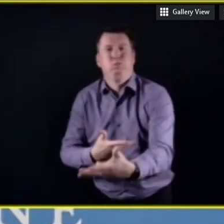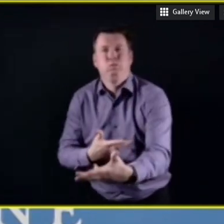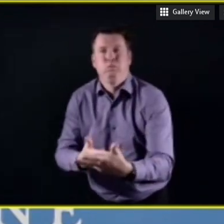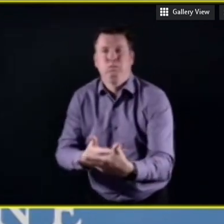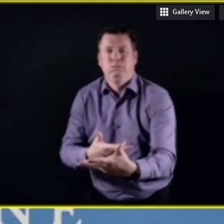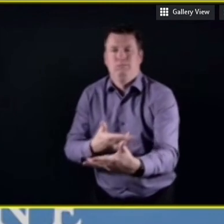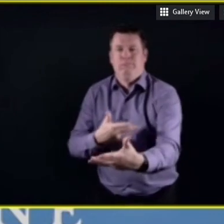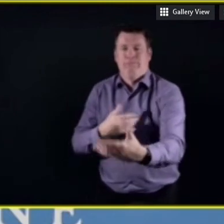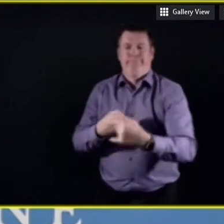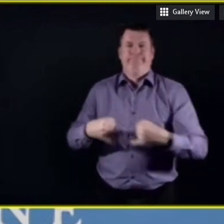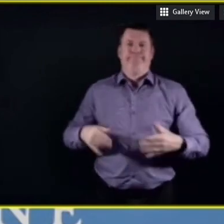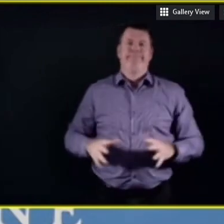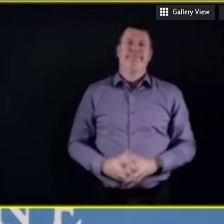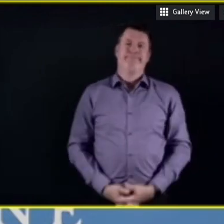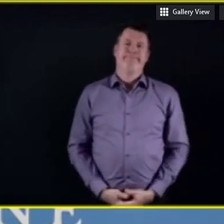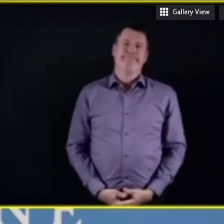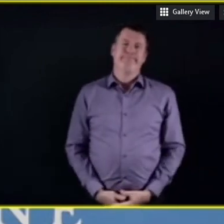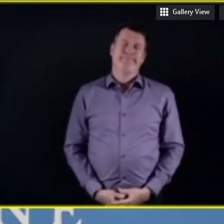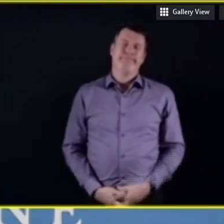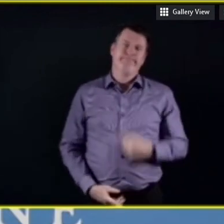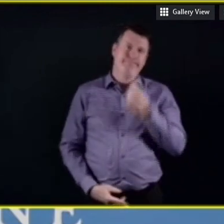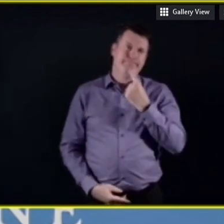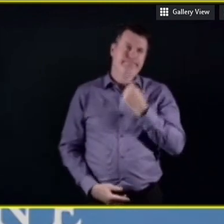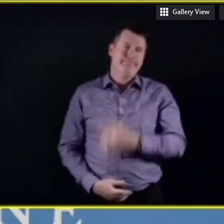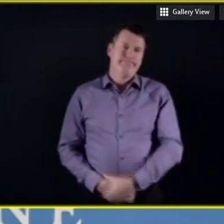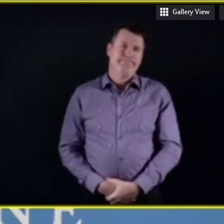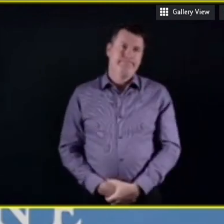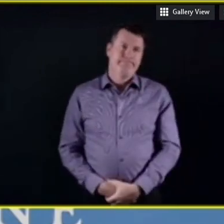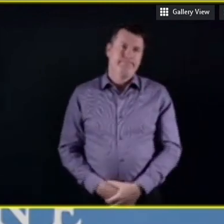our videographer. Corey is our Zoom Superman, keeps the